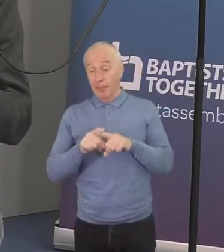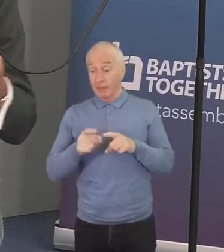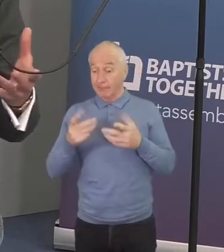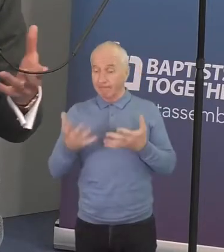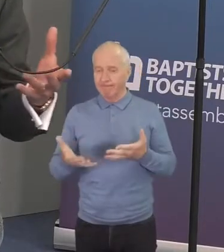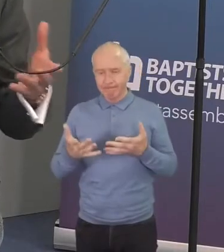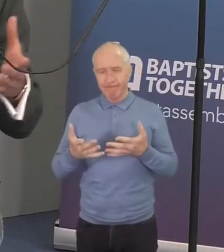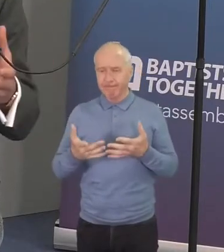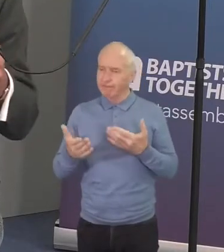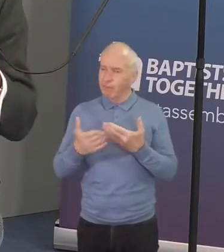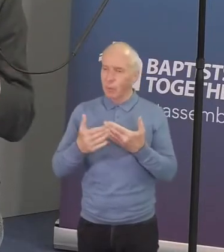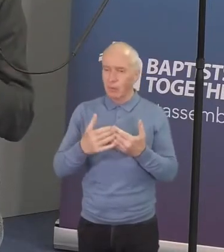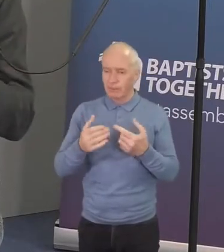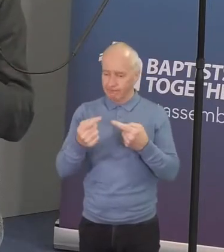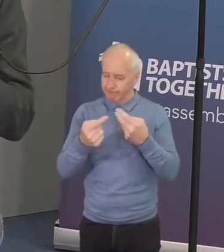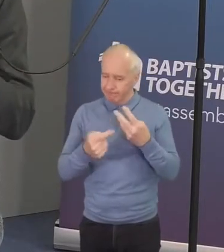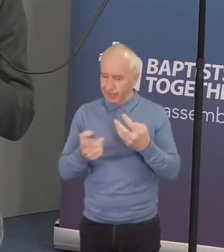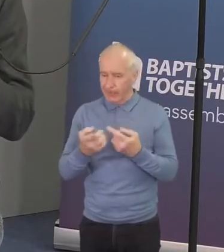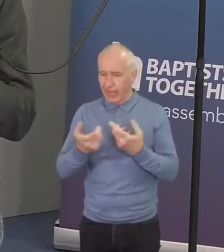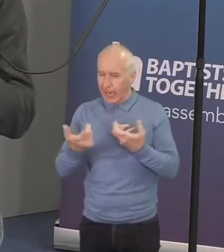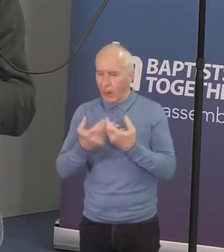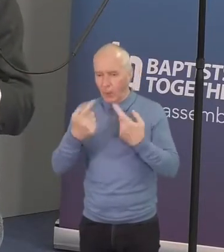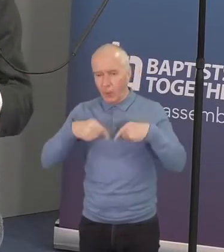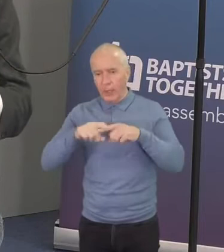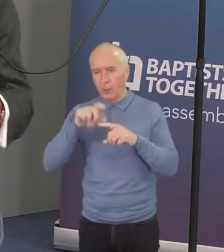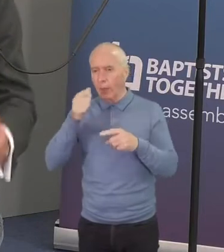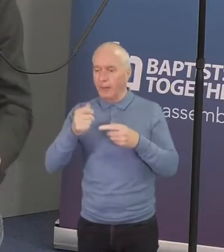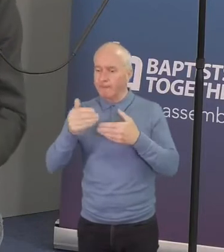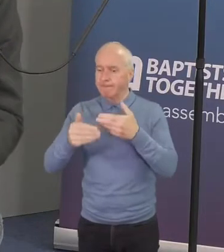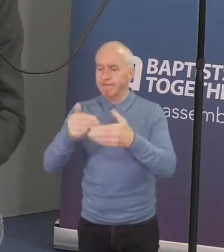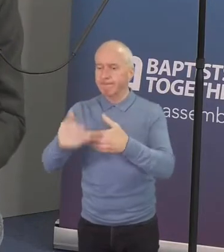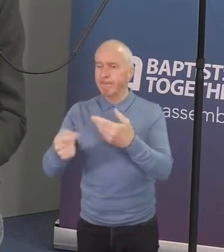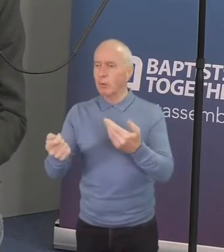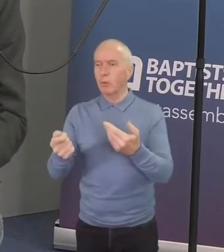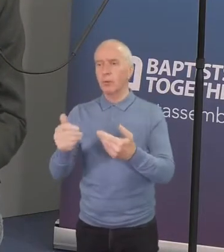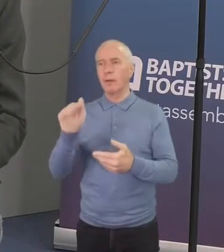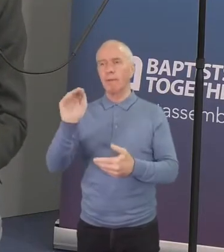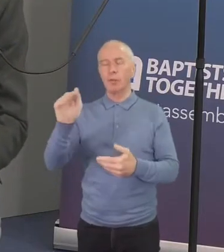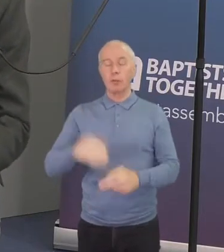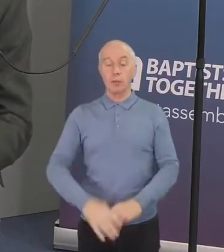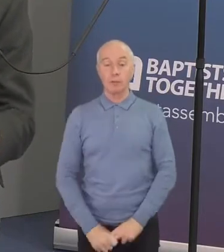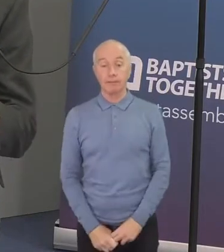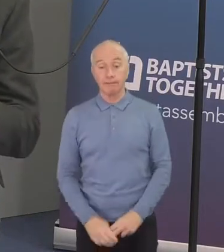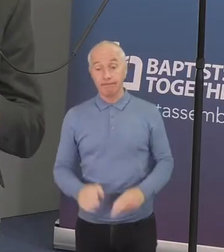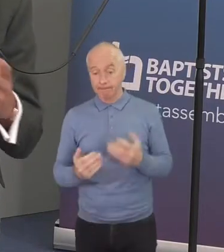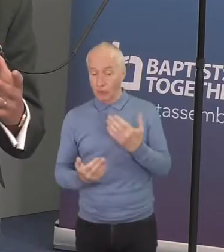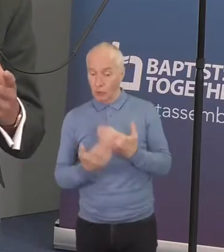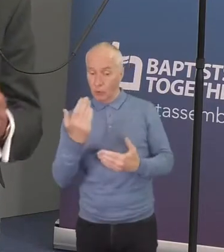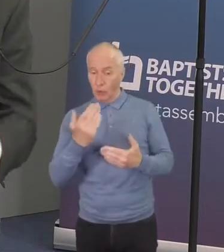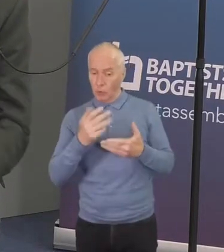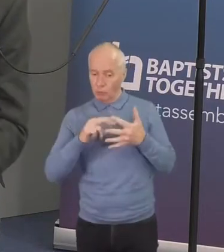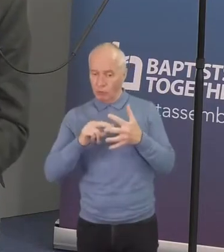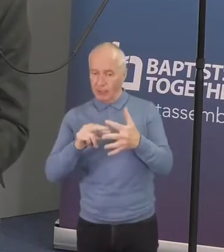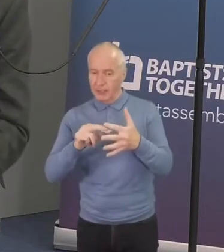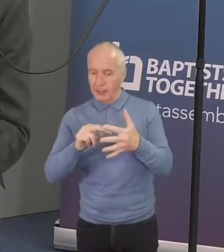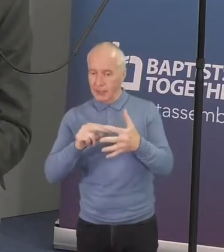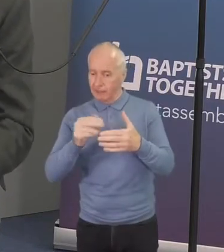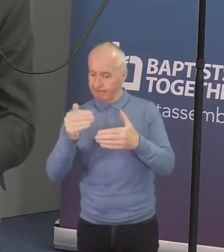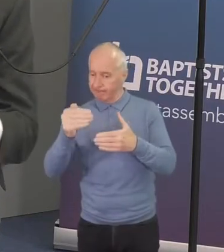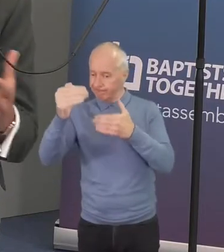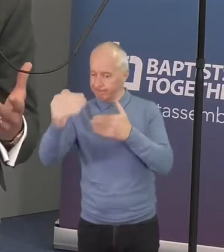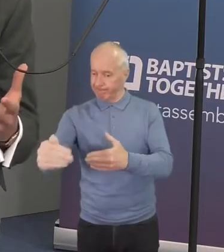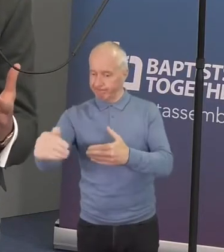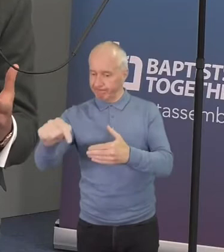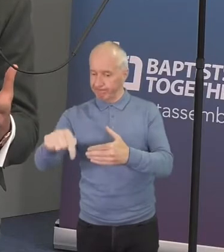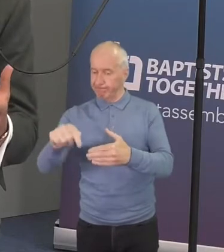into the future, which are important to us now and will be even more so as the new strategy period comes into effect. And